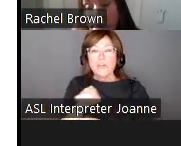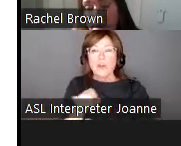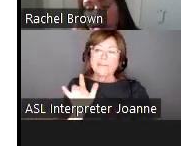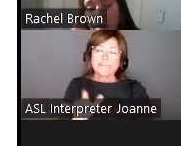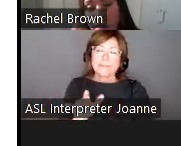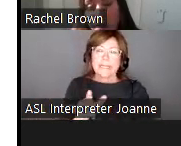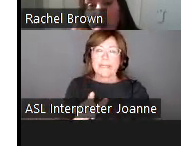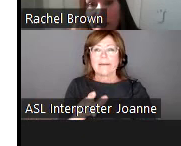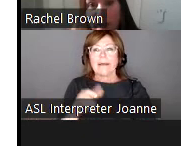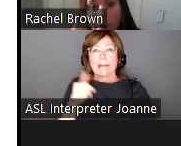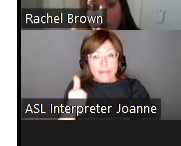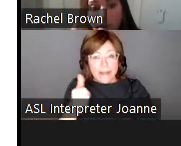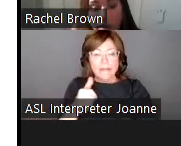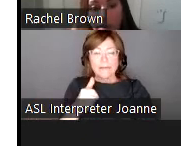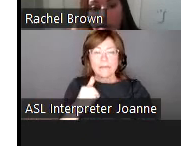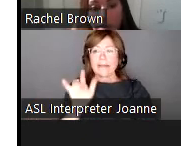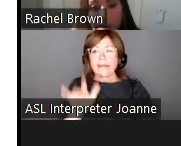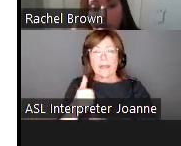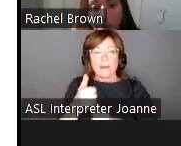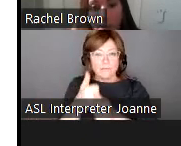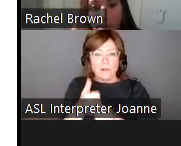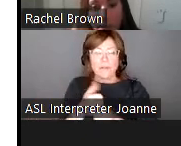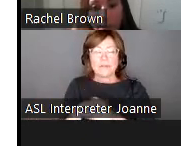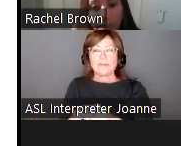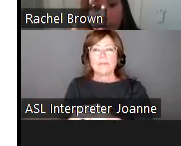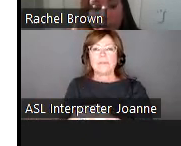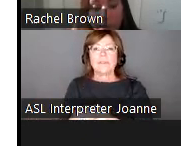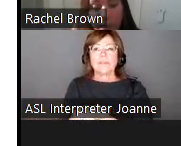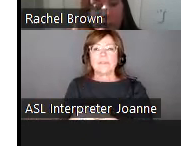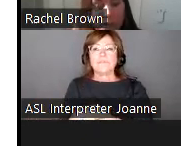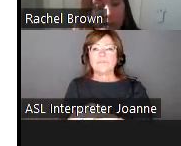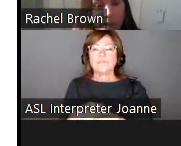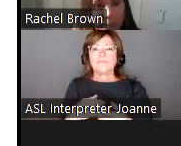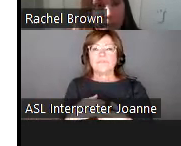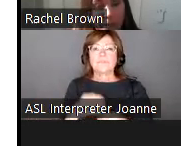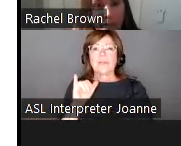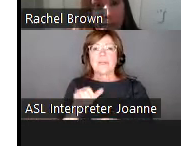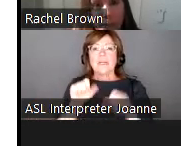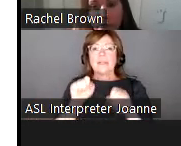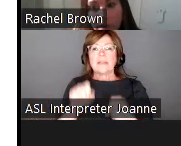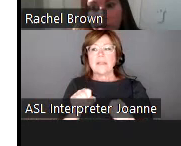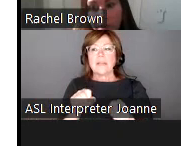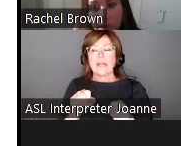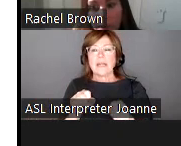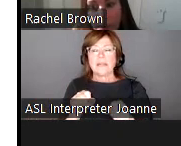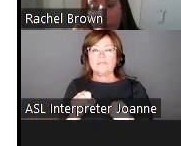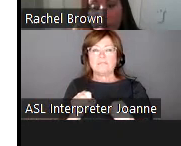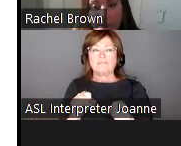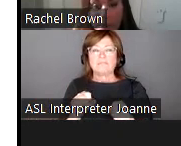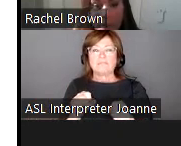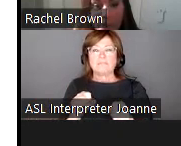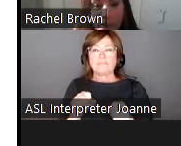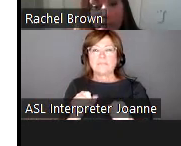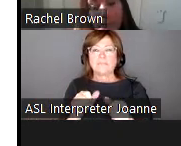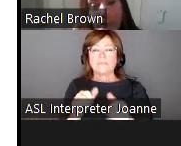noticed recently, actually, that it's even more fluid and can really sort of separate yourself personally from the